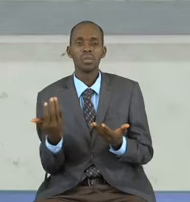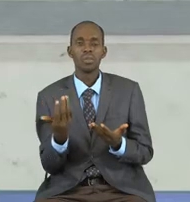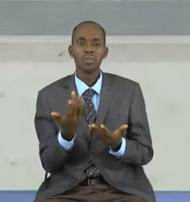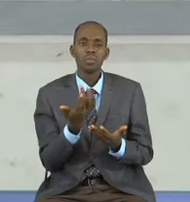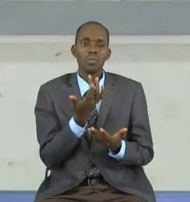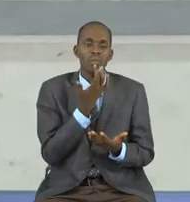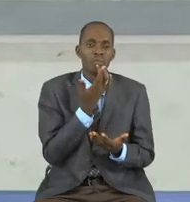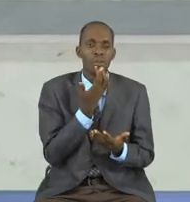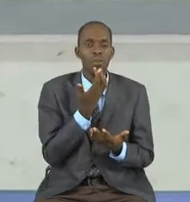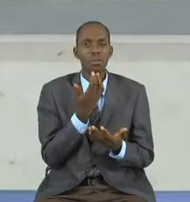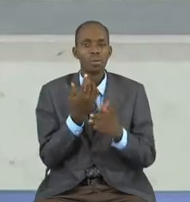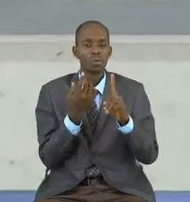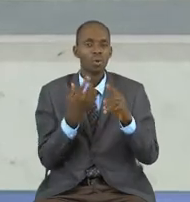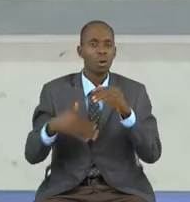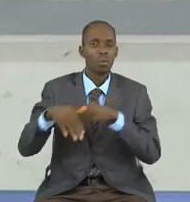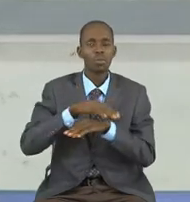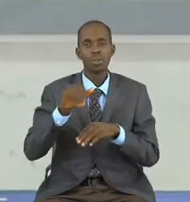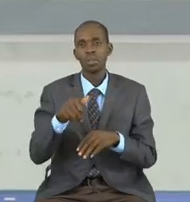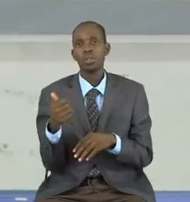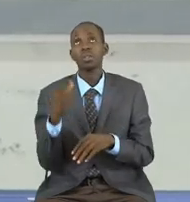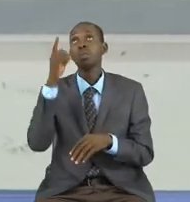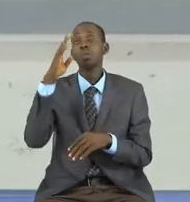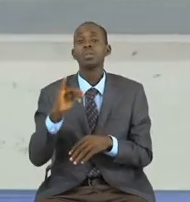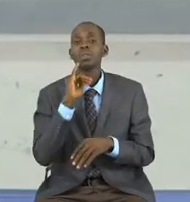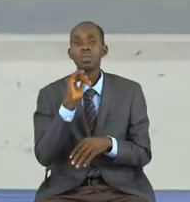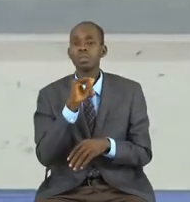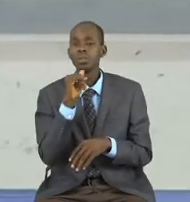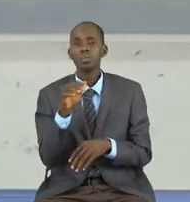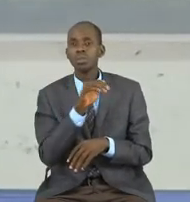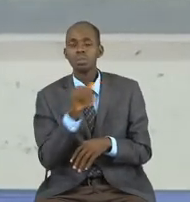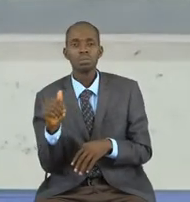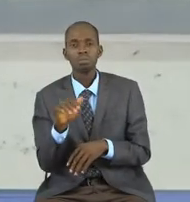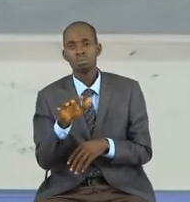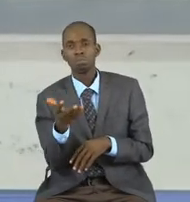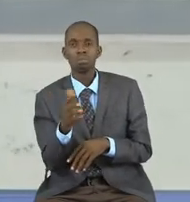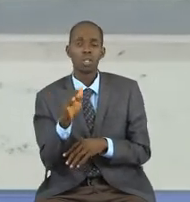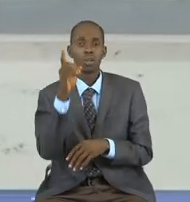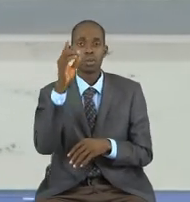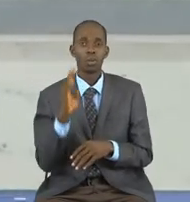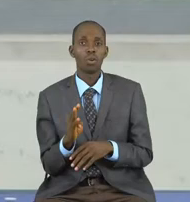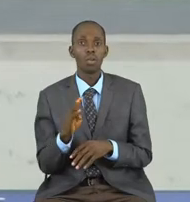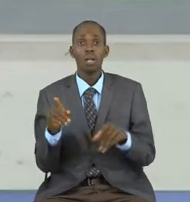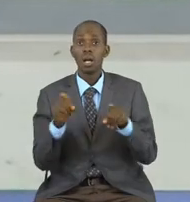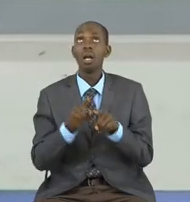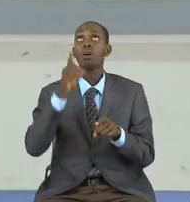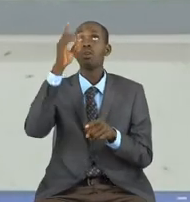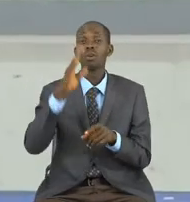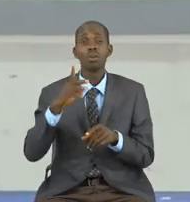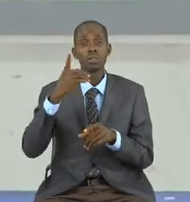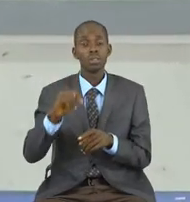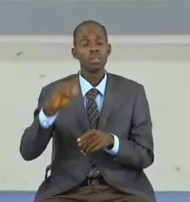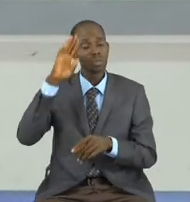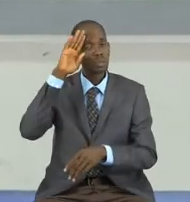the Father is impartial, no respecter of persons. As God the Son is impartial,